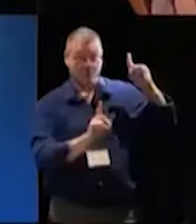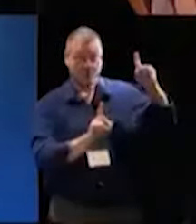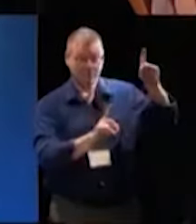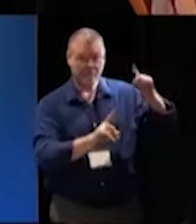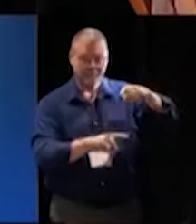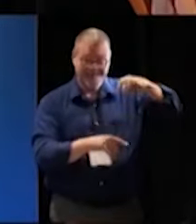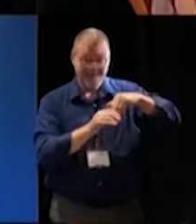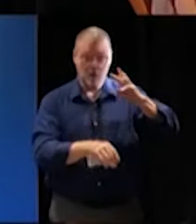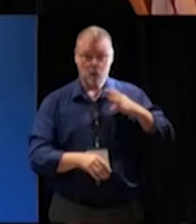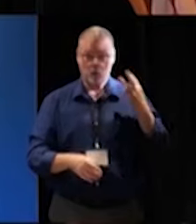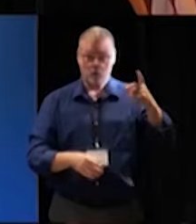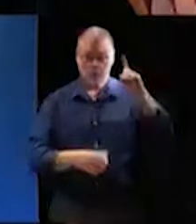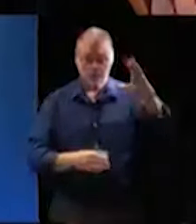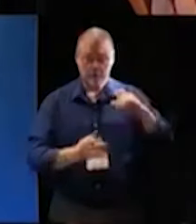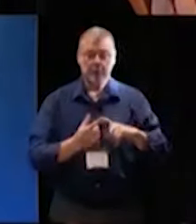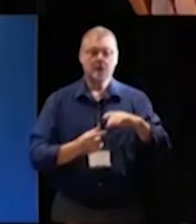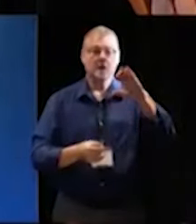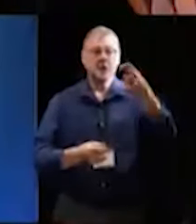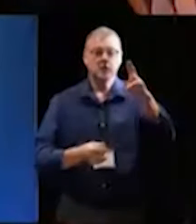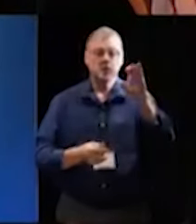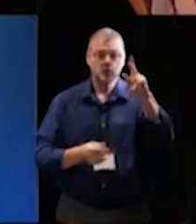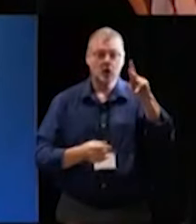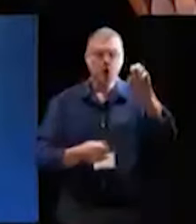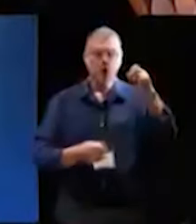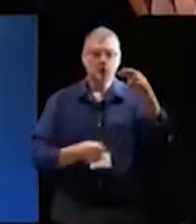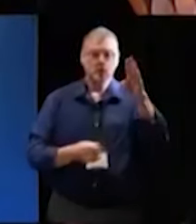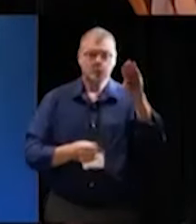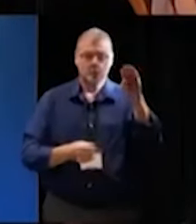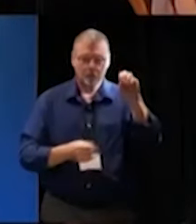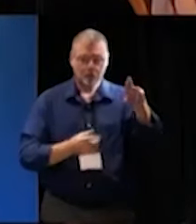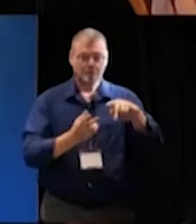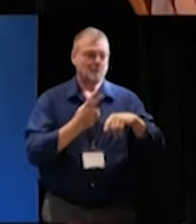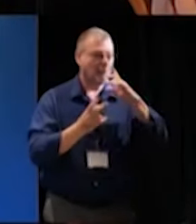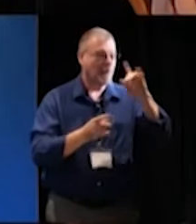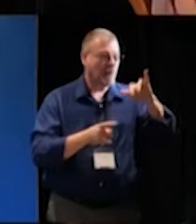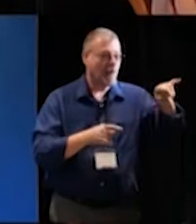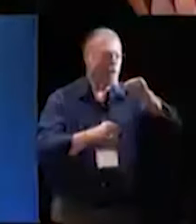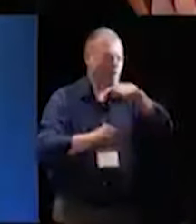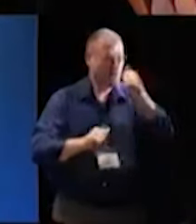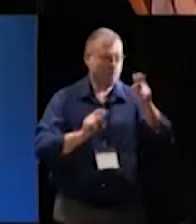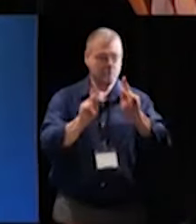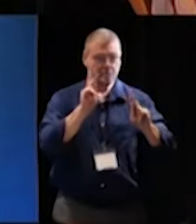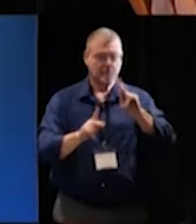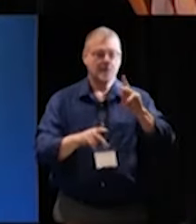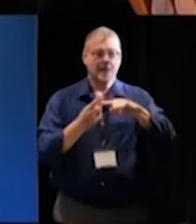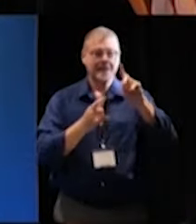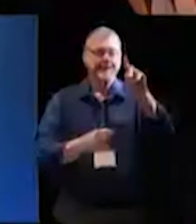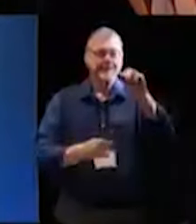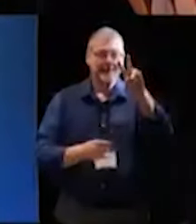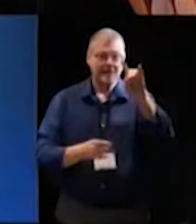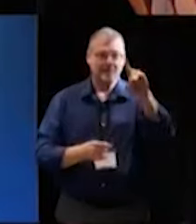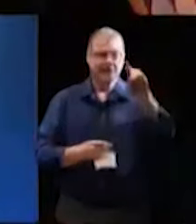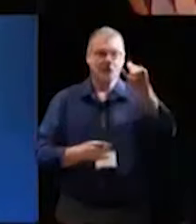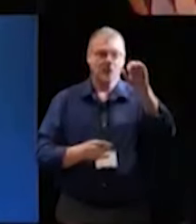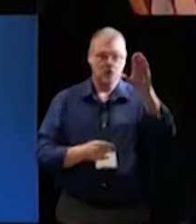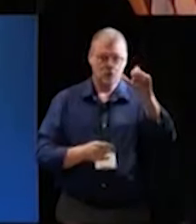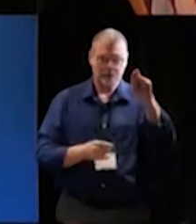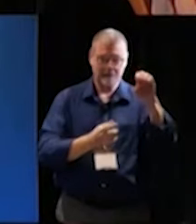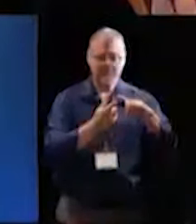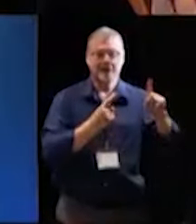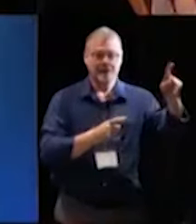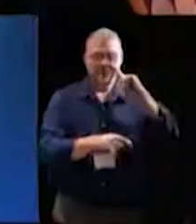Washington and Majority Leader Chuck Schumer and others who stepped up for us that got us to this place today. So to have David Crane, the Undersecretary for Infrastructure,